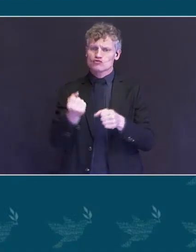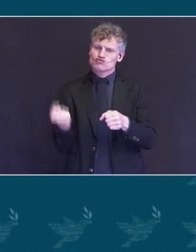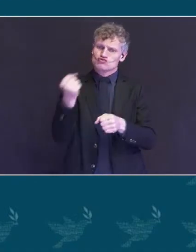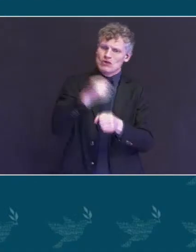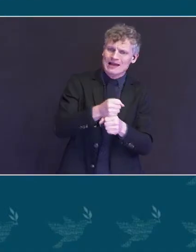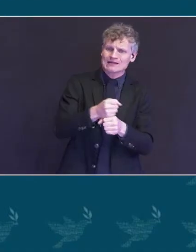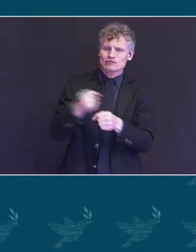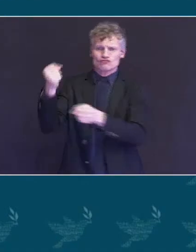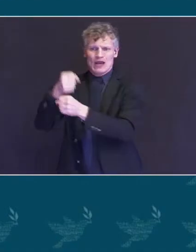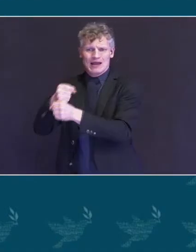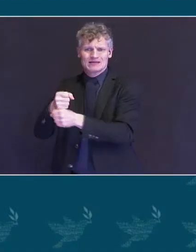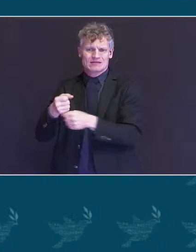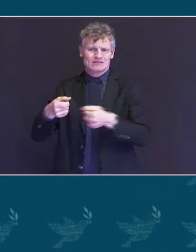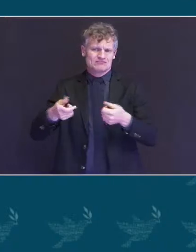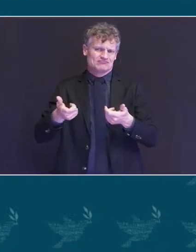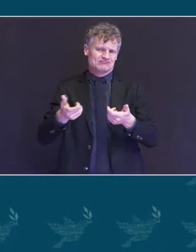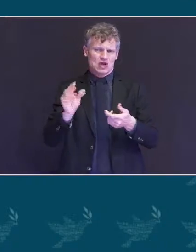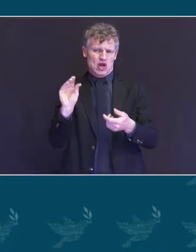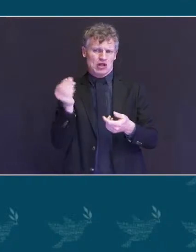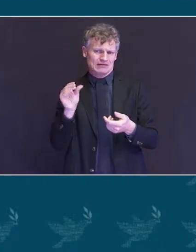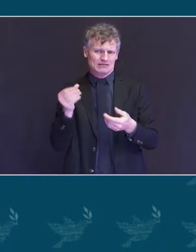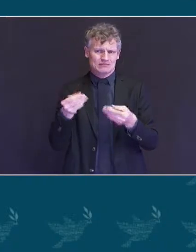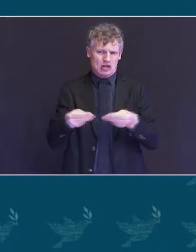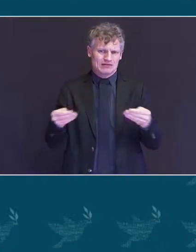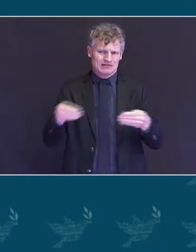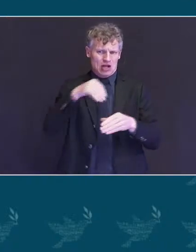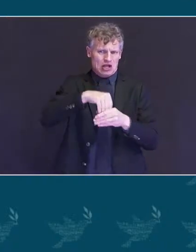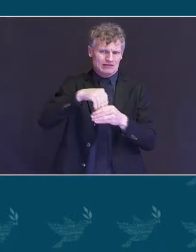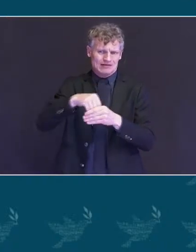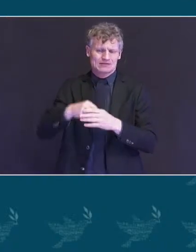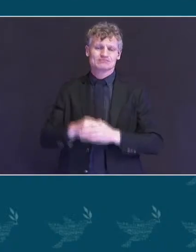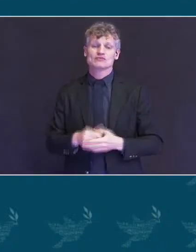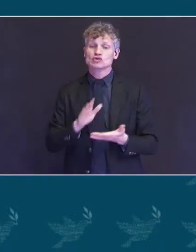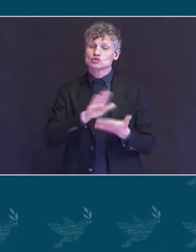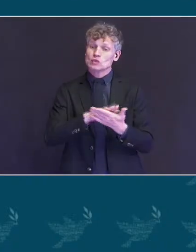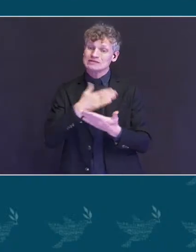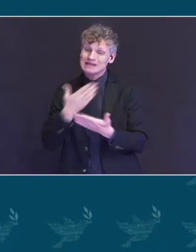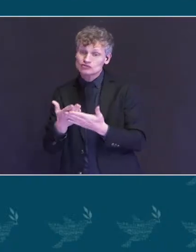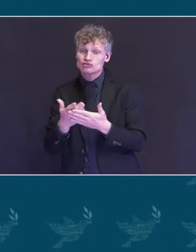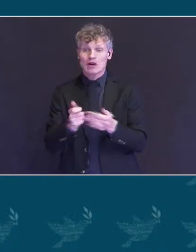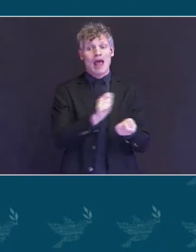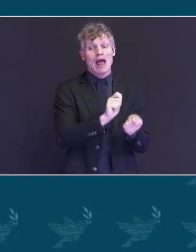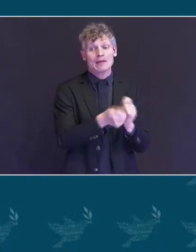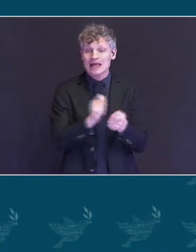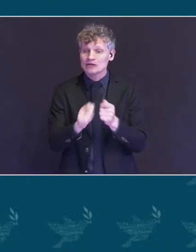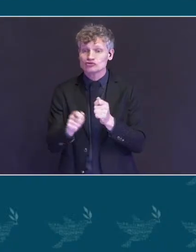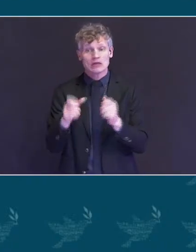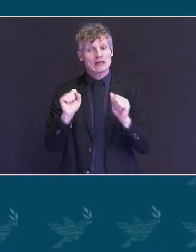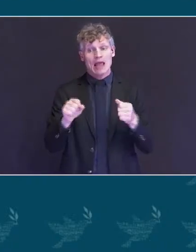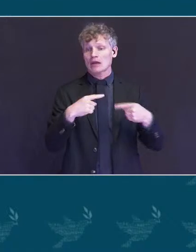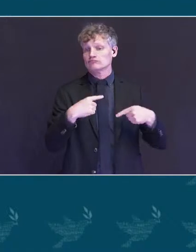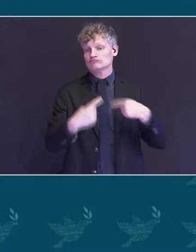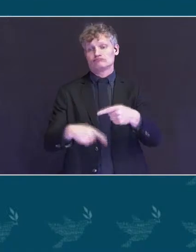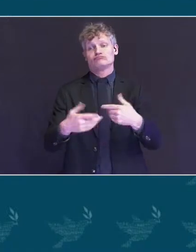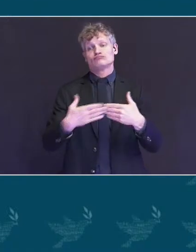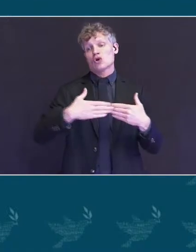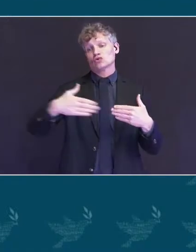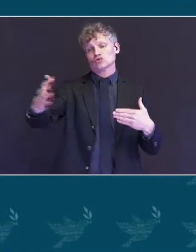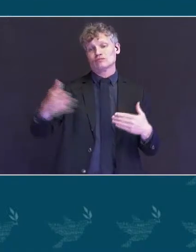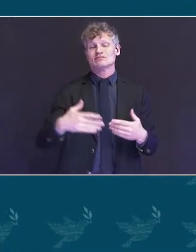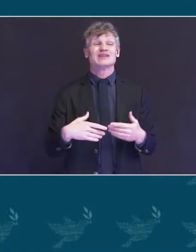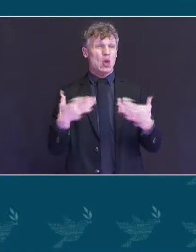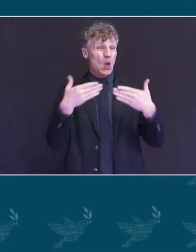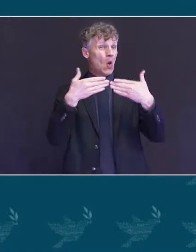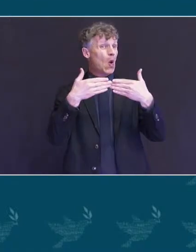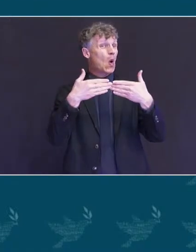available in the correct formats for translation, adaptation, and long-term use. Open licensing provides a